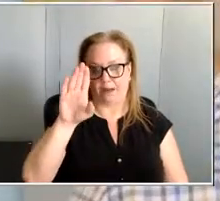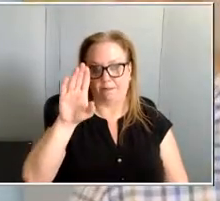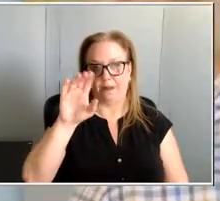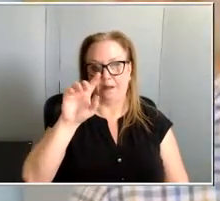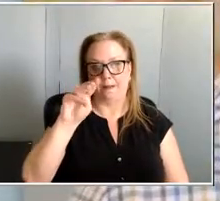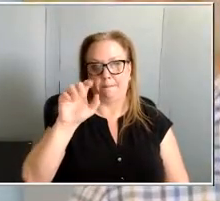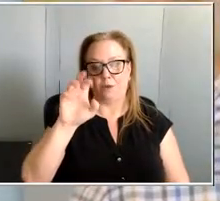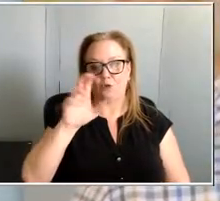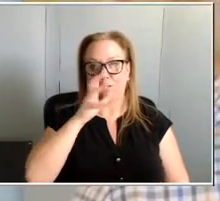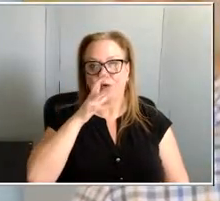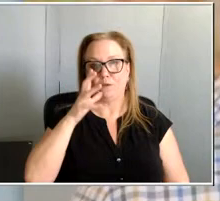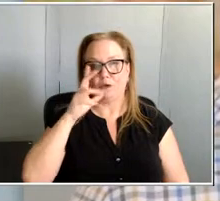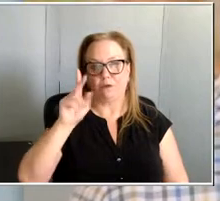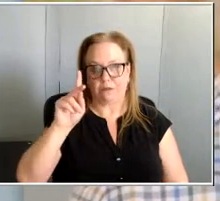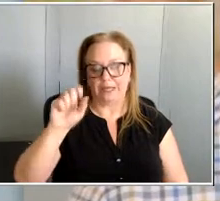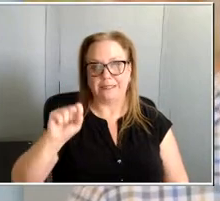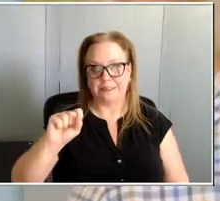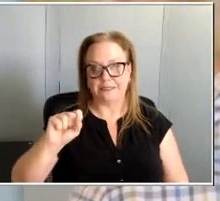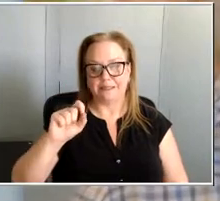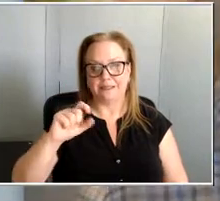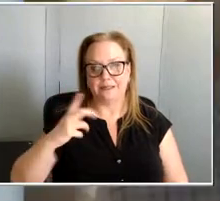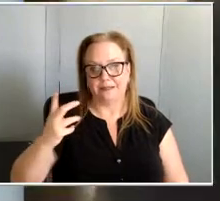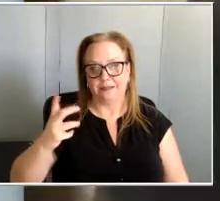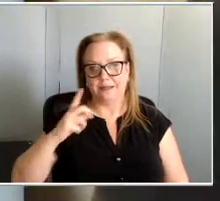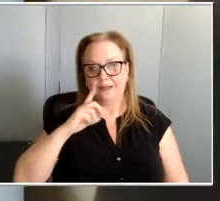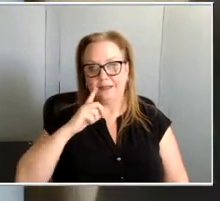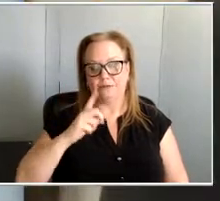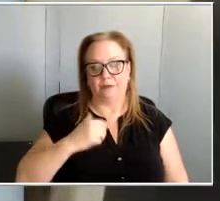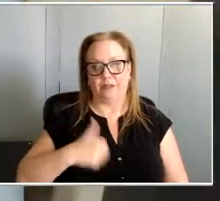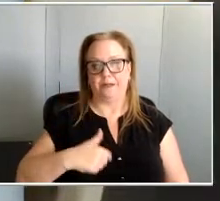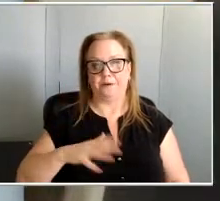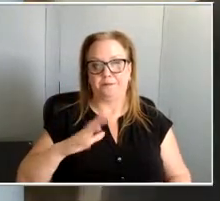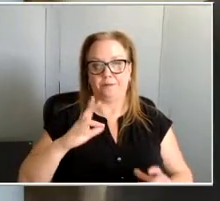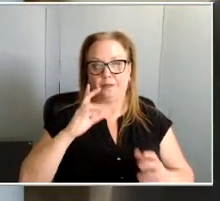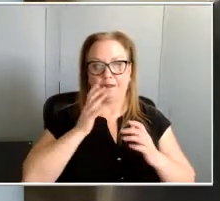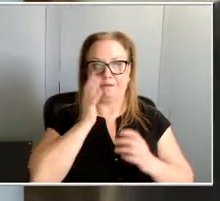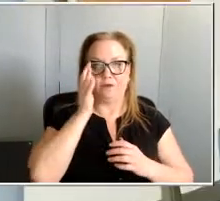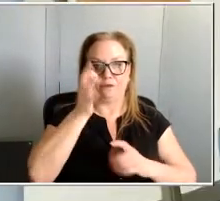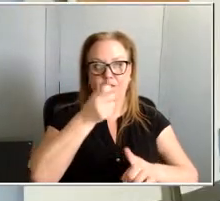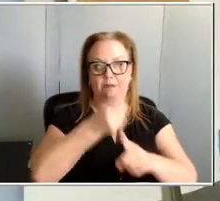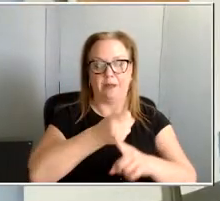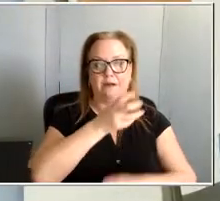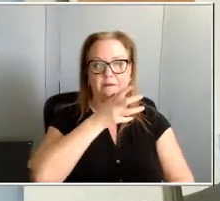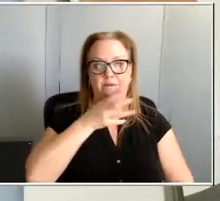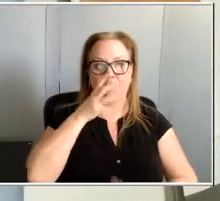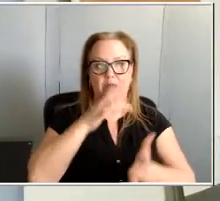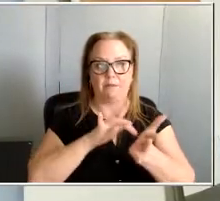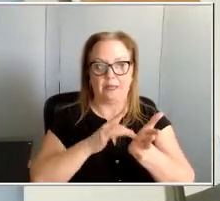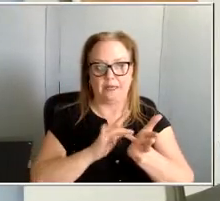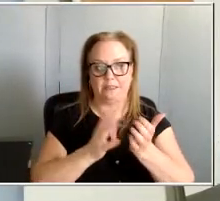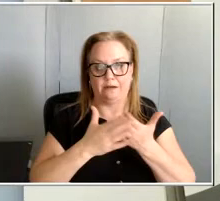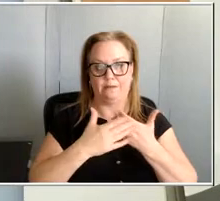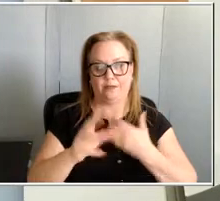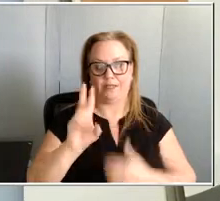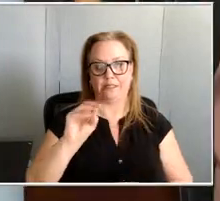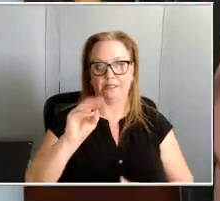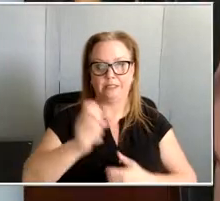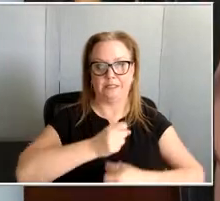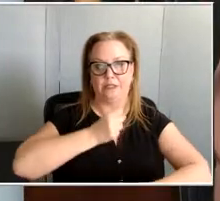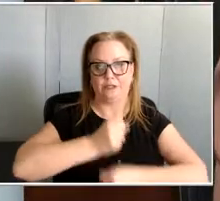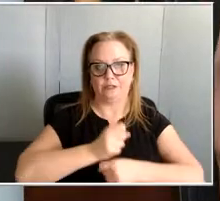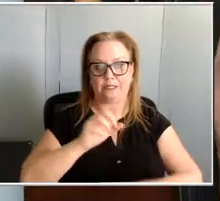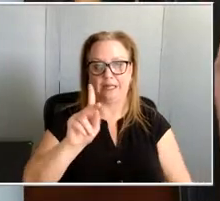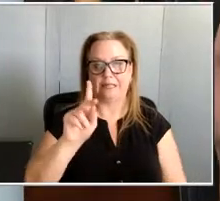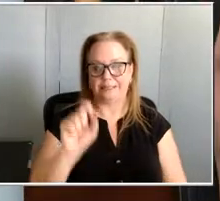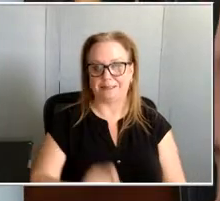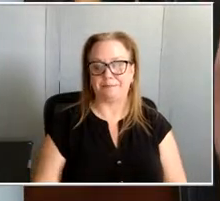things play out, I think will have founded the future of rural medicine for the next century here in Kansas. He